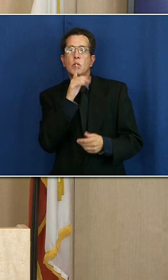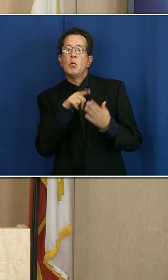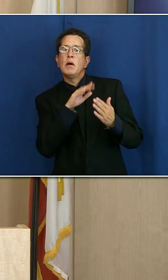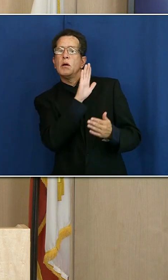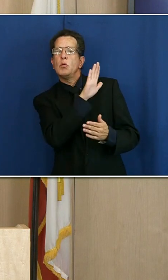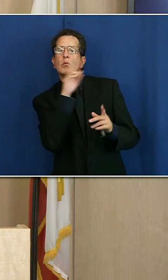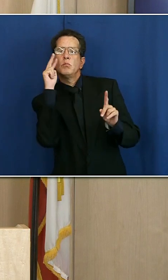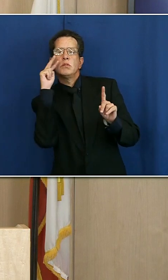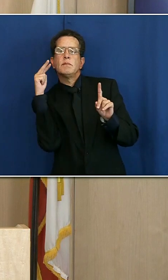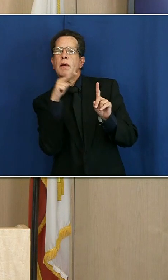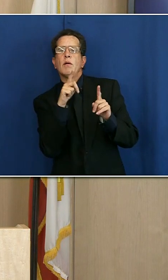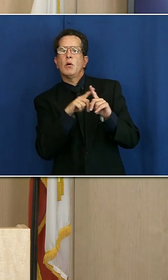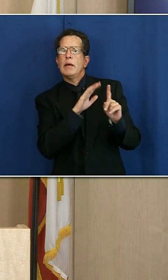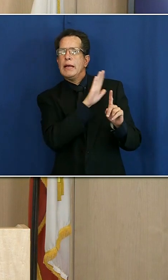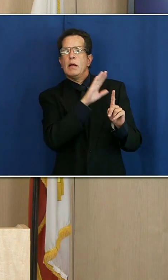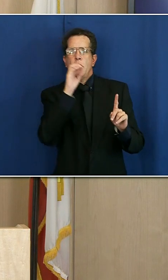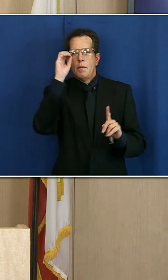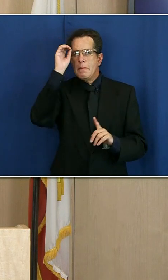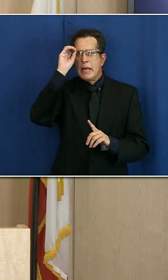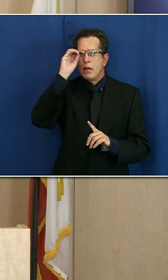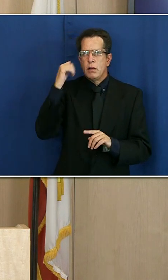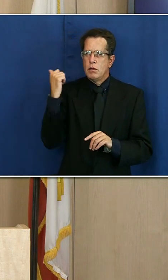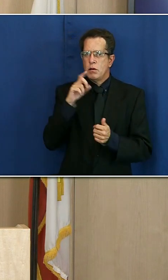epidemiologist perspective. The